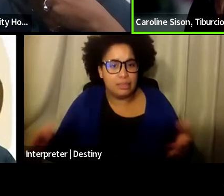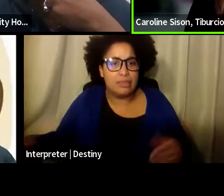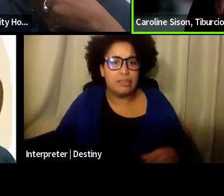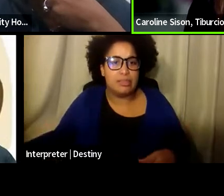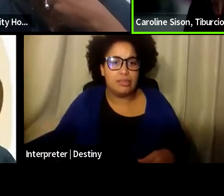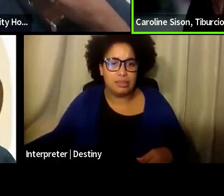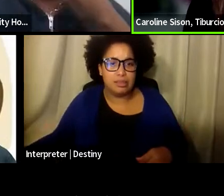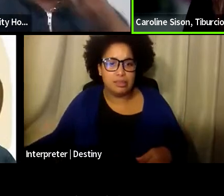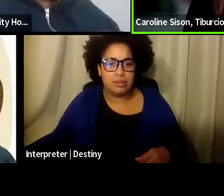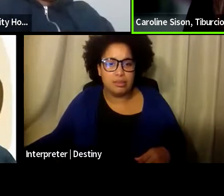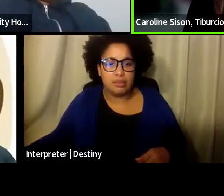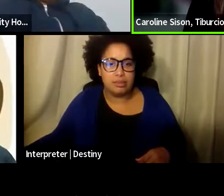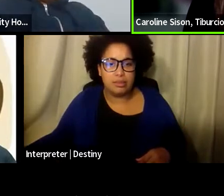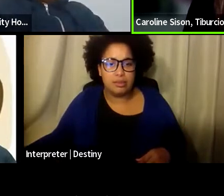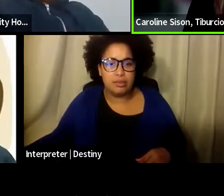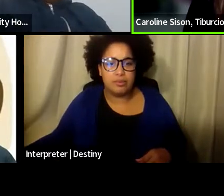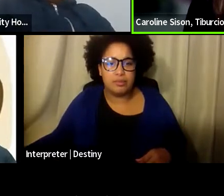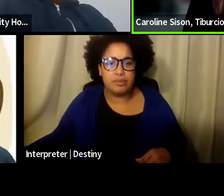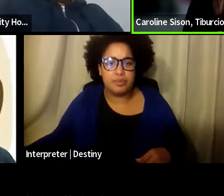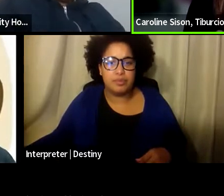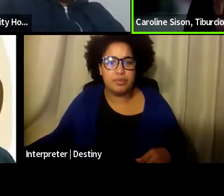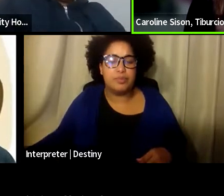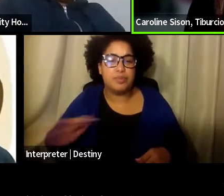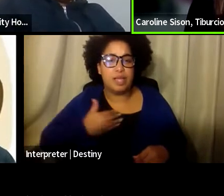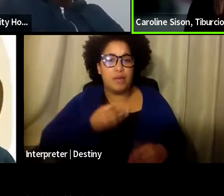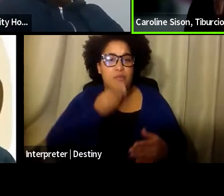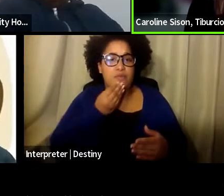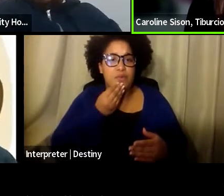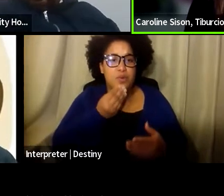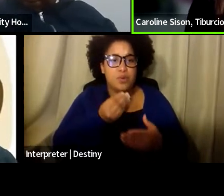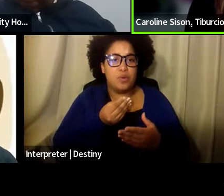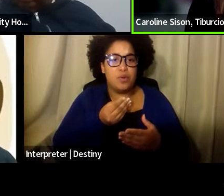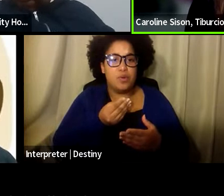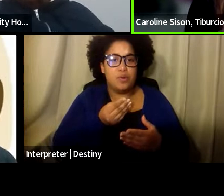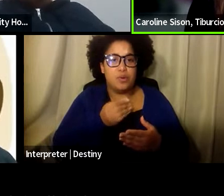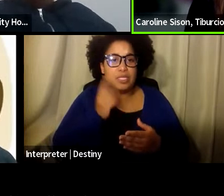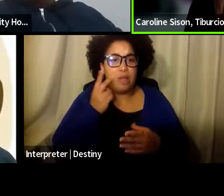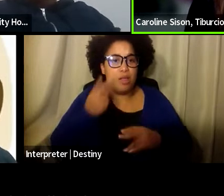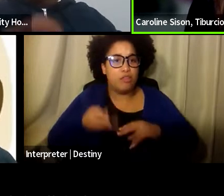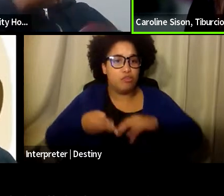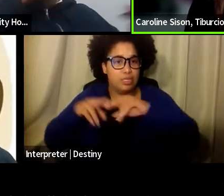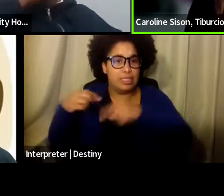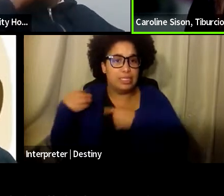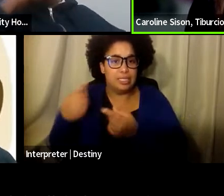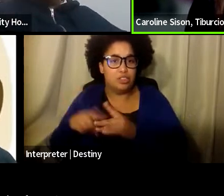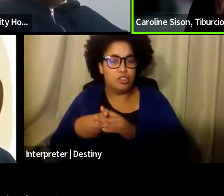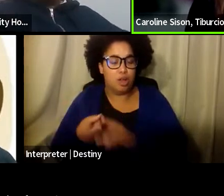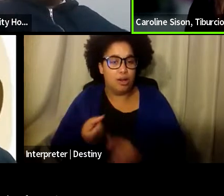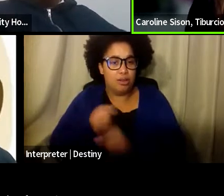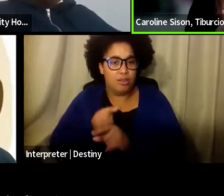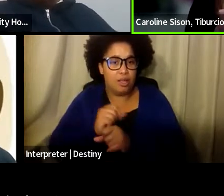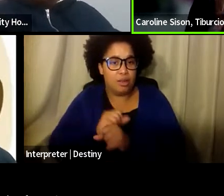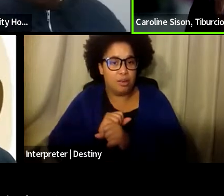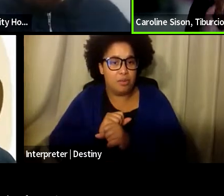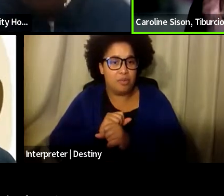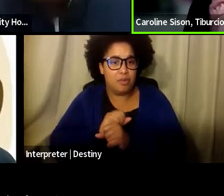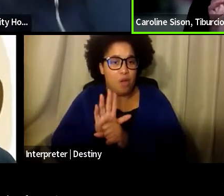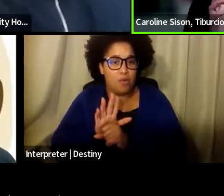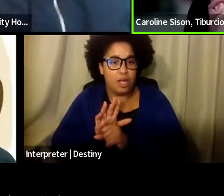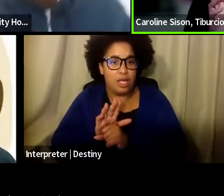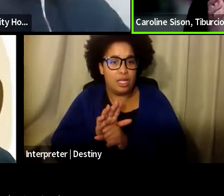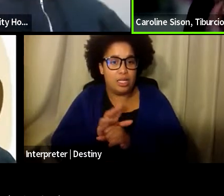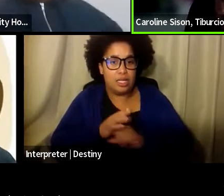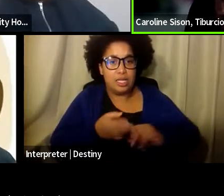food distributions, the uptick that we have seen since the start of the pandemic has just